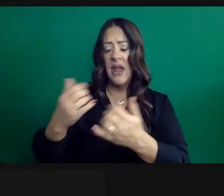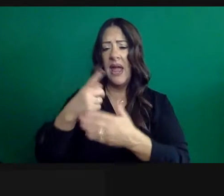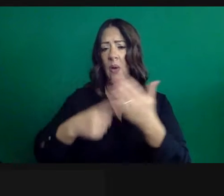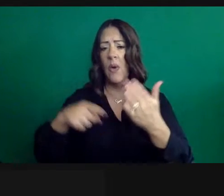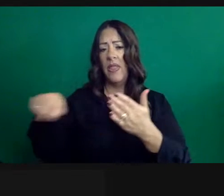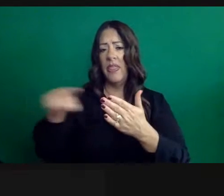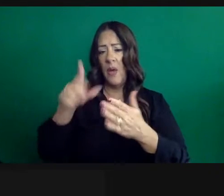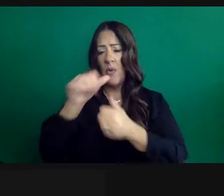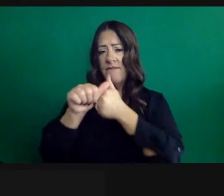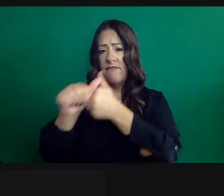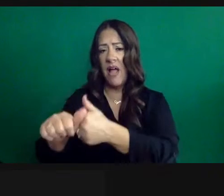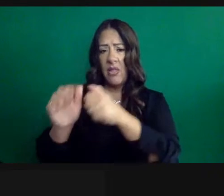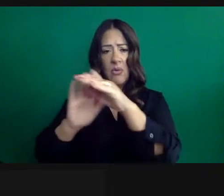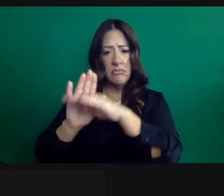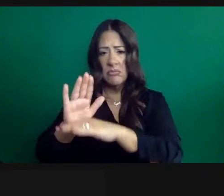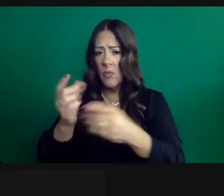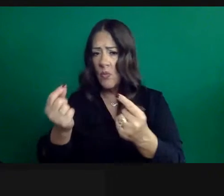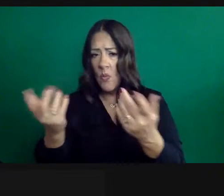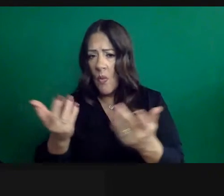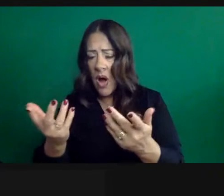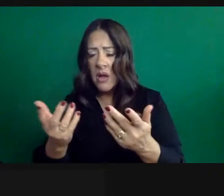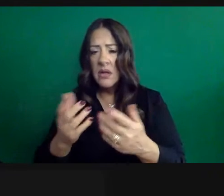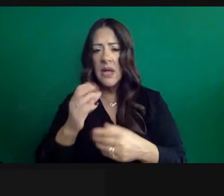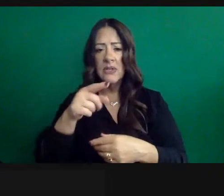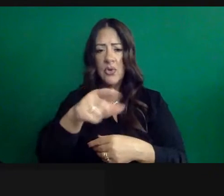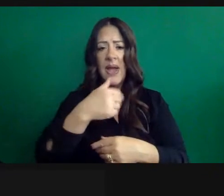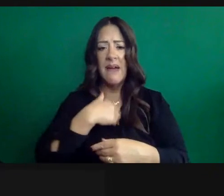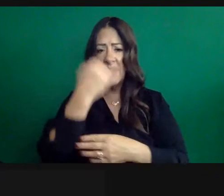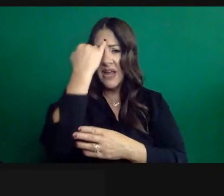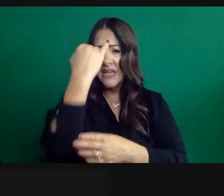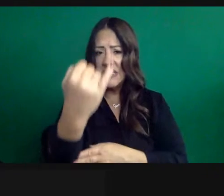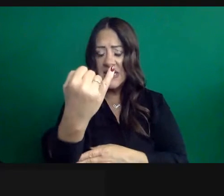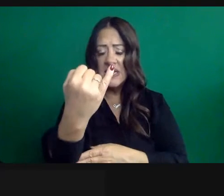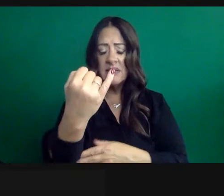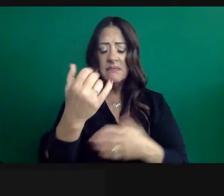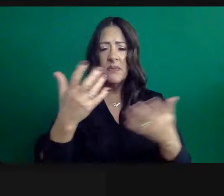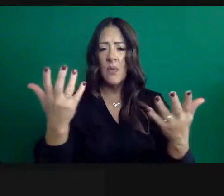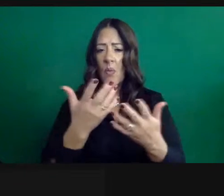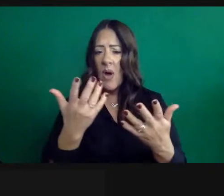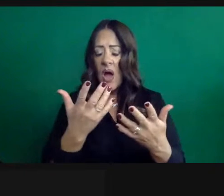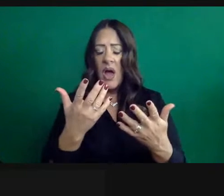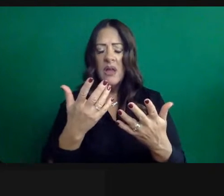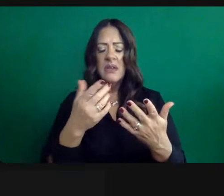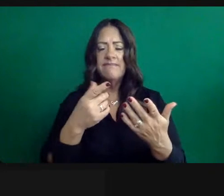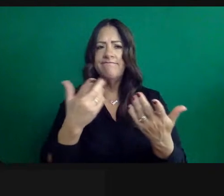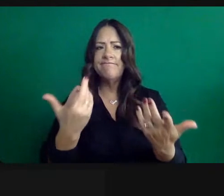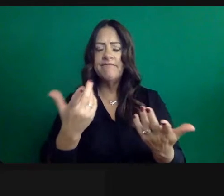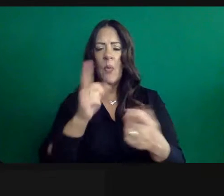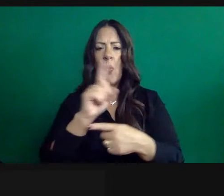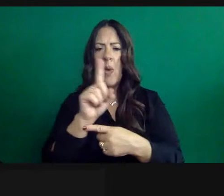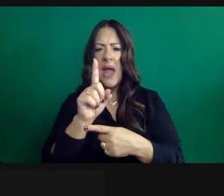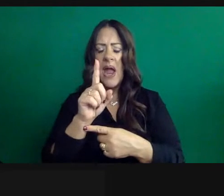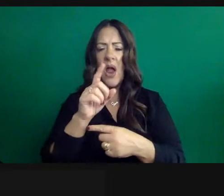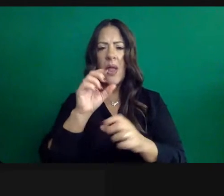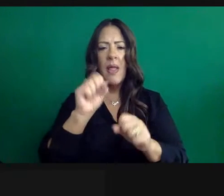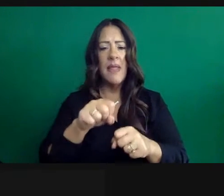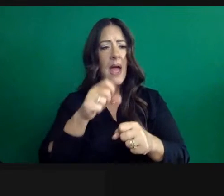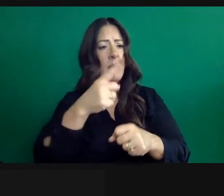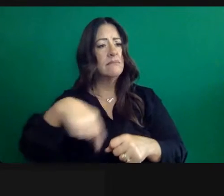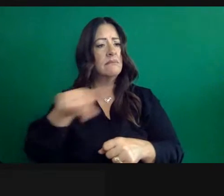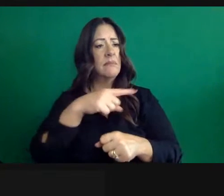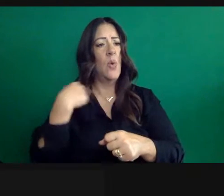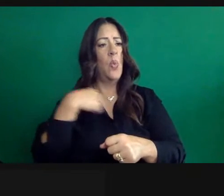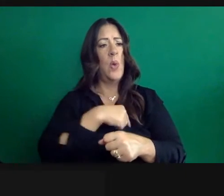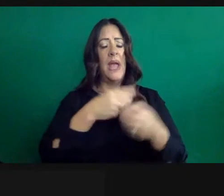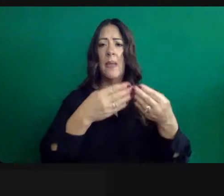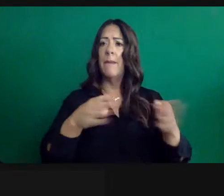following. If you could give us an idea of whether there will be some kind of transparent state portal or website where the public can see